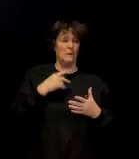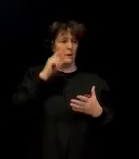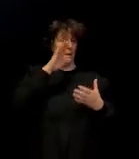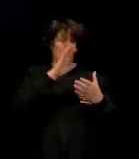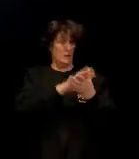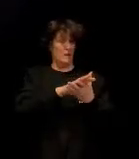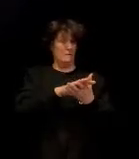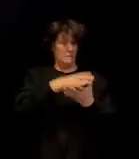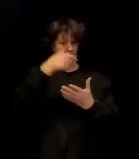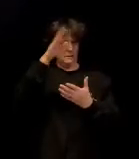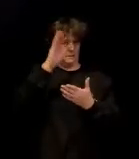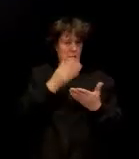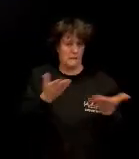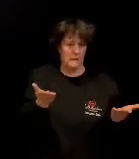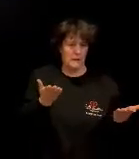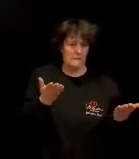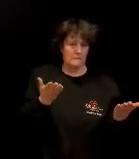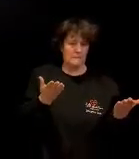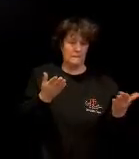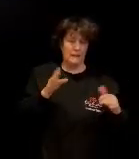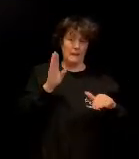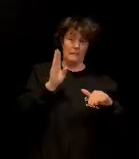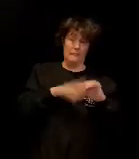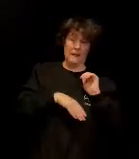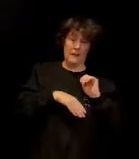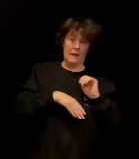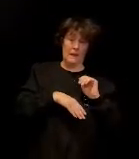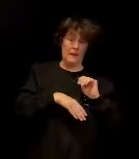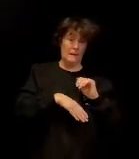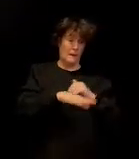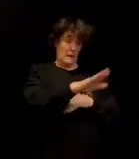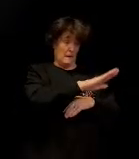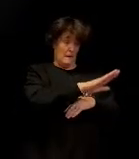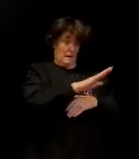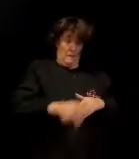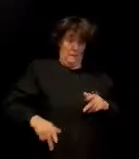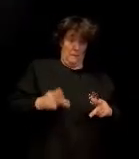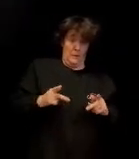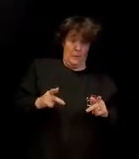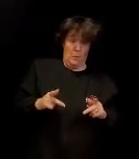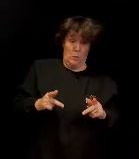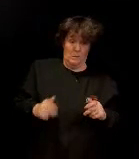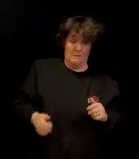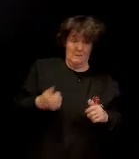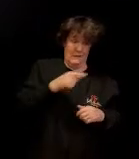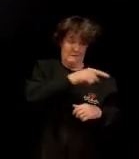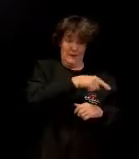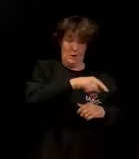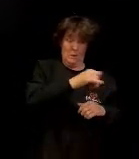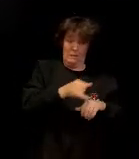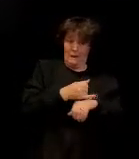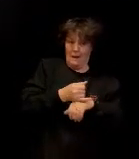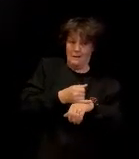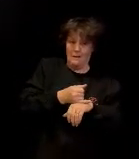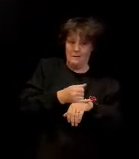this was a God thing, and then they injected themselves into the people there, and some of them had groups probably here and there, and Paul